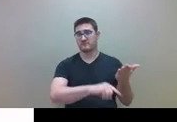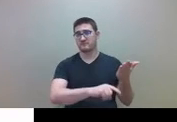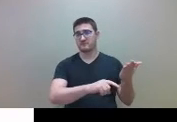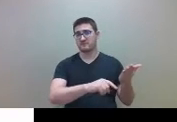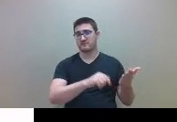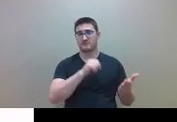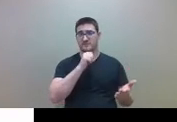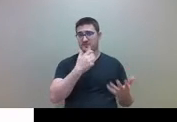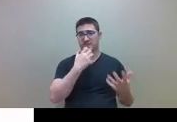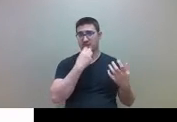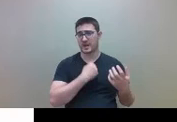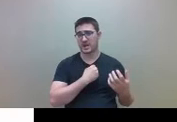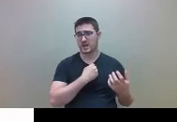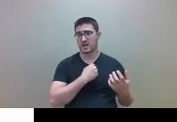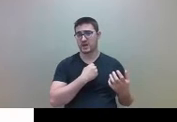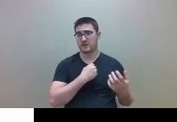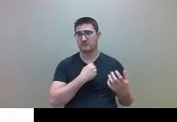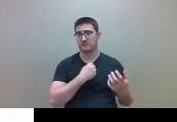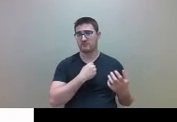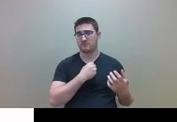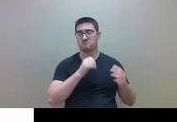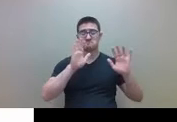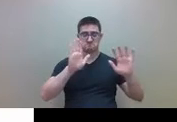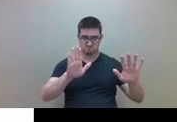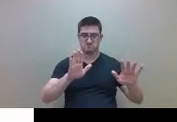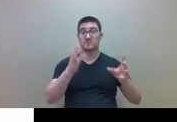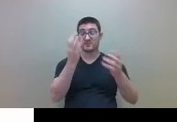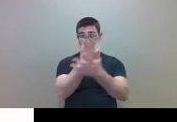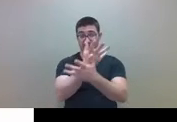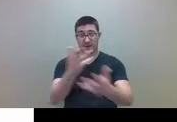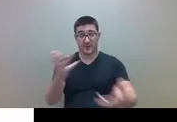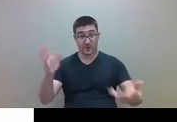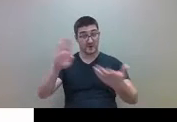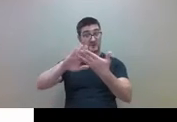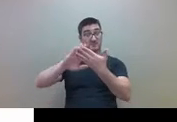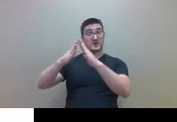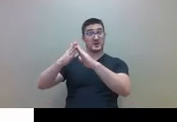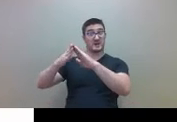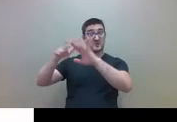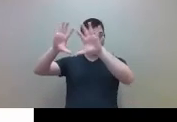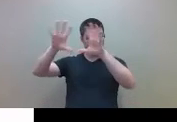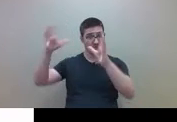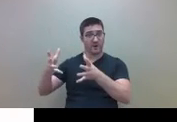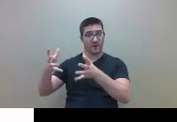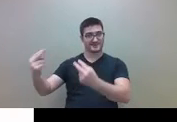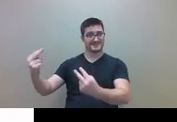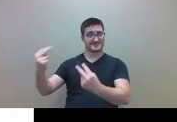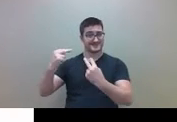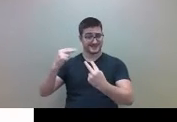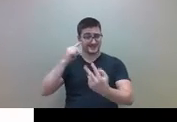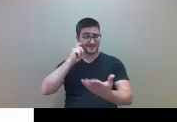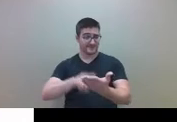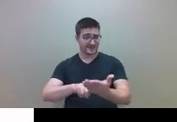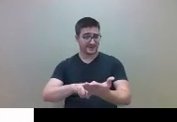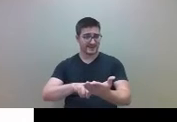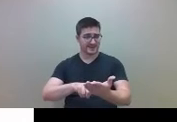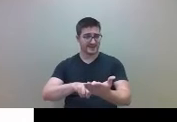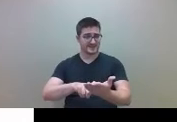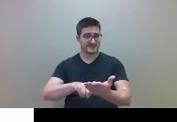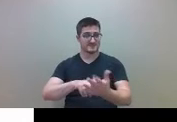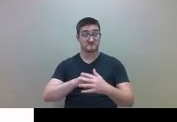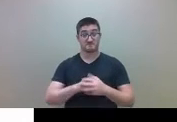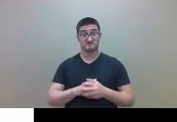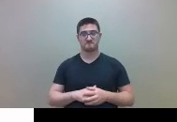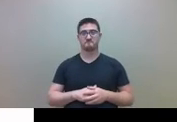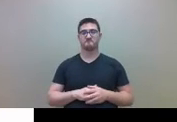recognize what you're doing. And it's about having a good conversation of how to change that thinking. Lack of